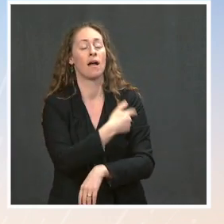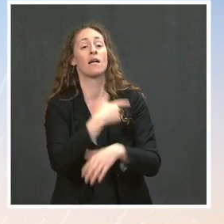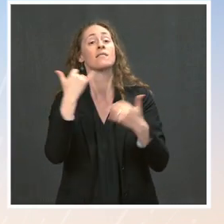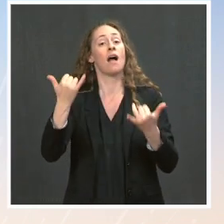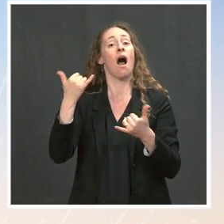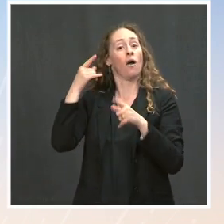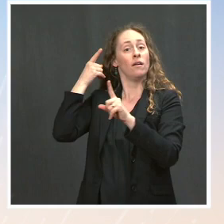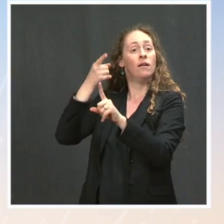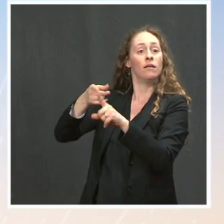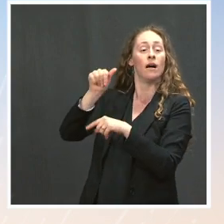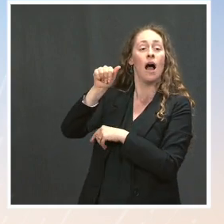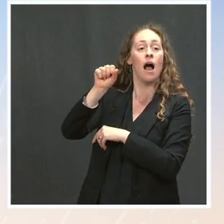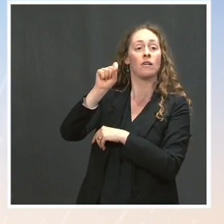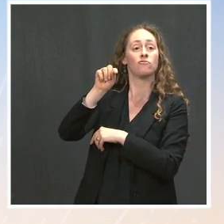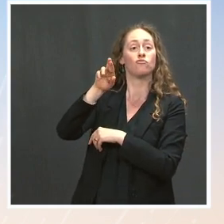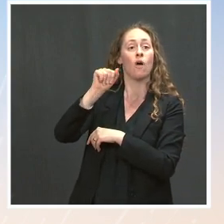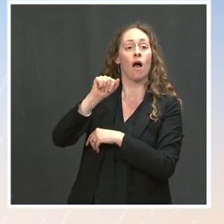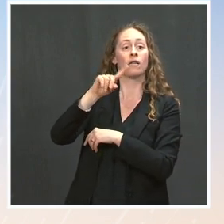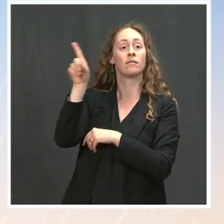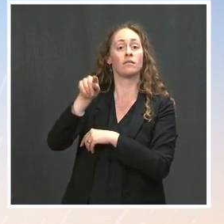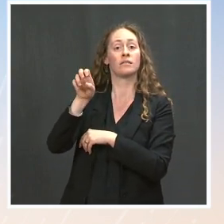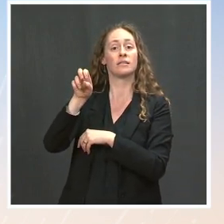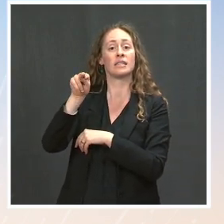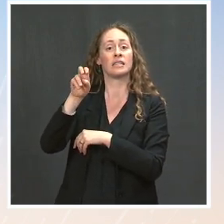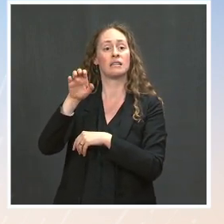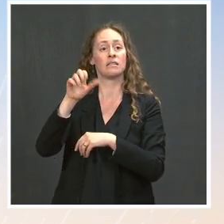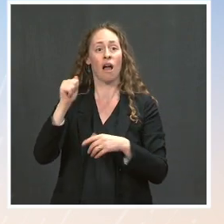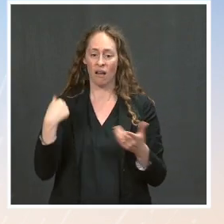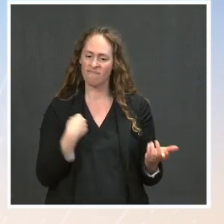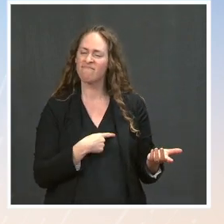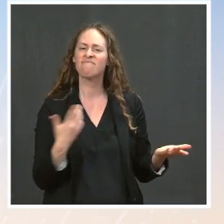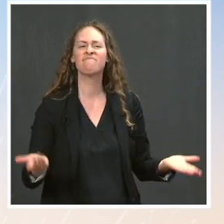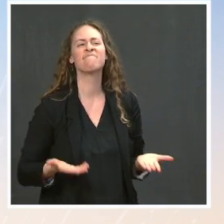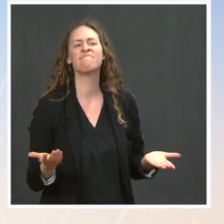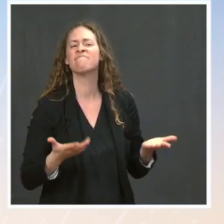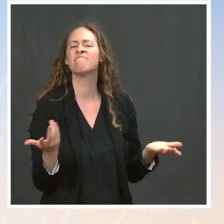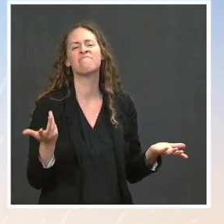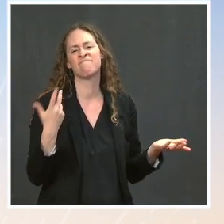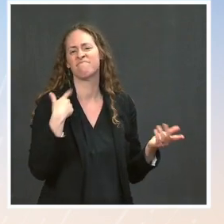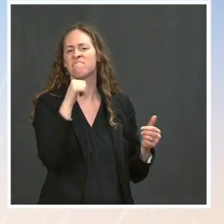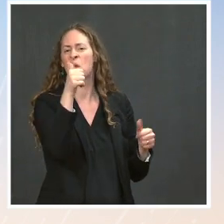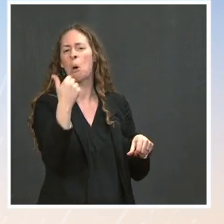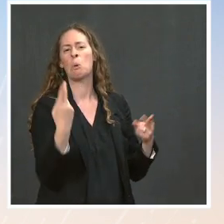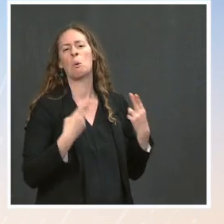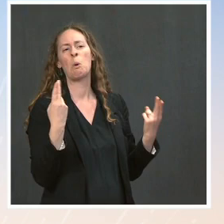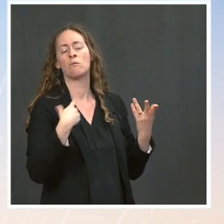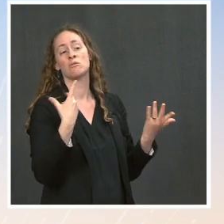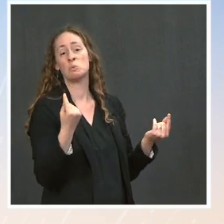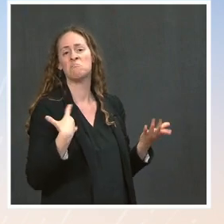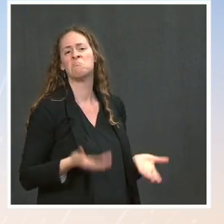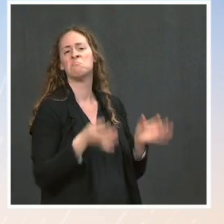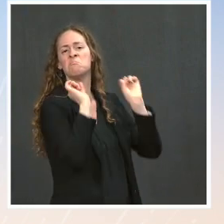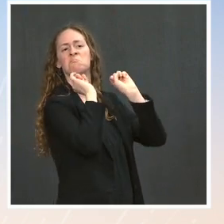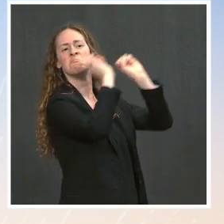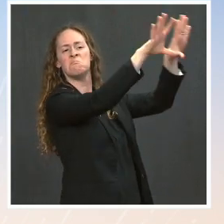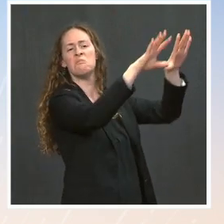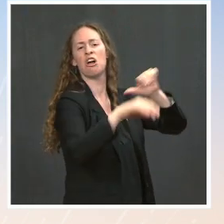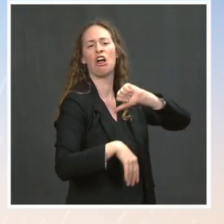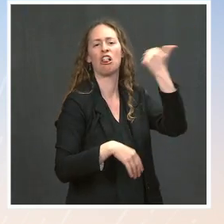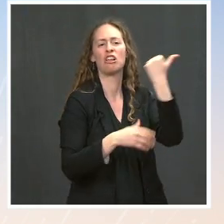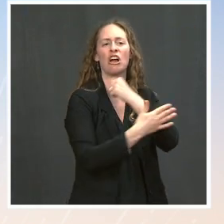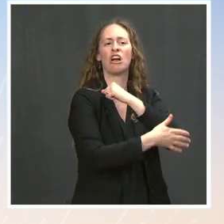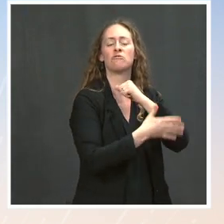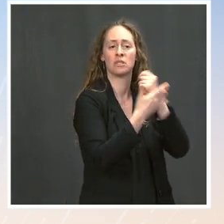against COVID over the next few months. Before any AstraZeneca doses are shipped from the United States, the FDA will